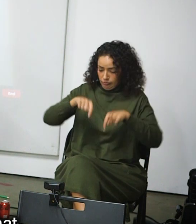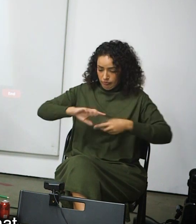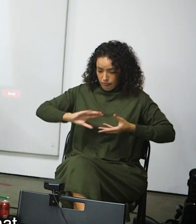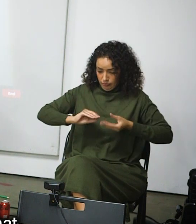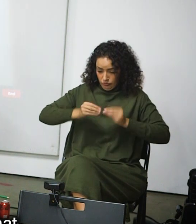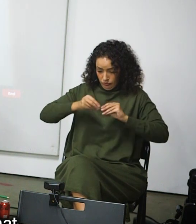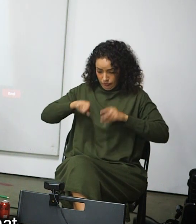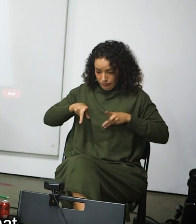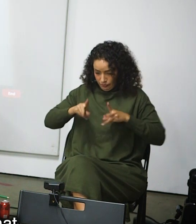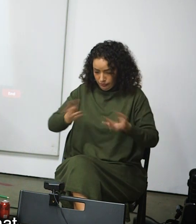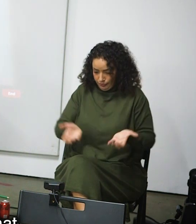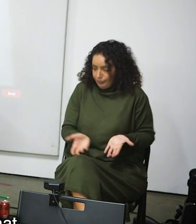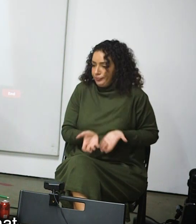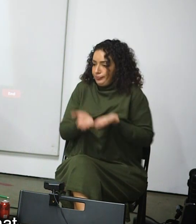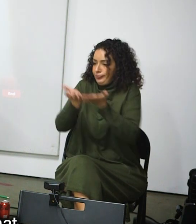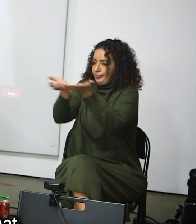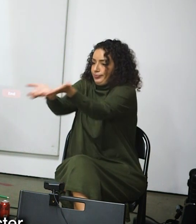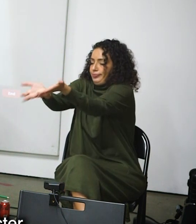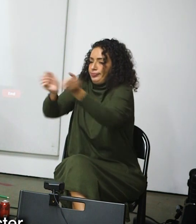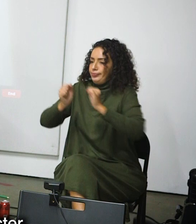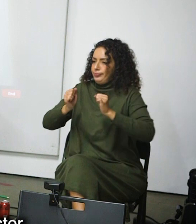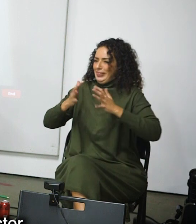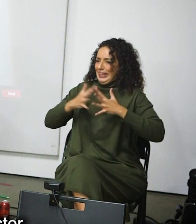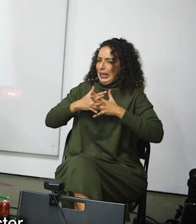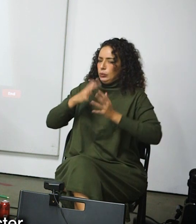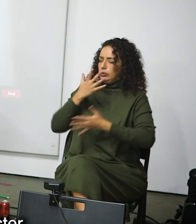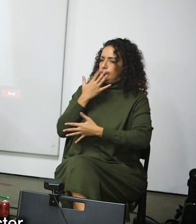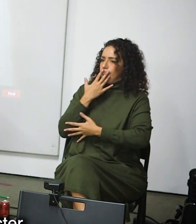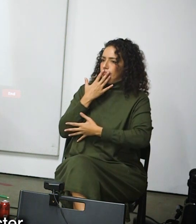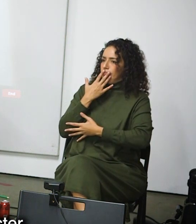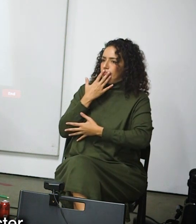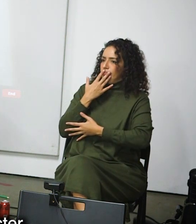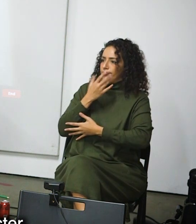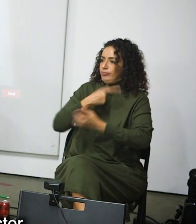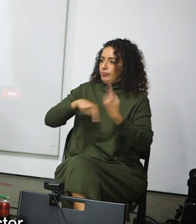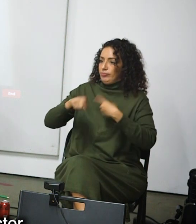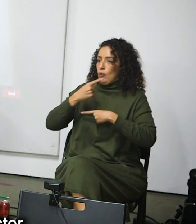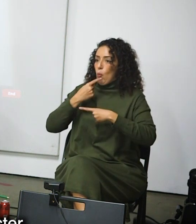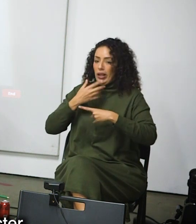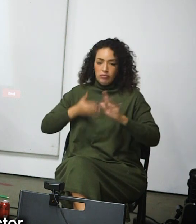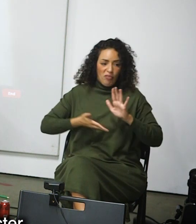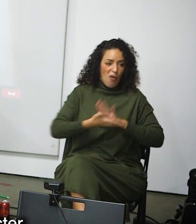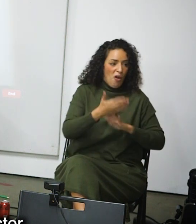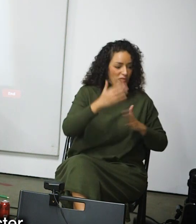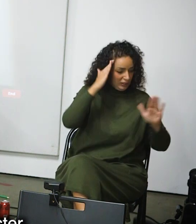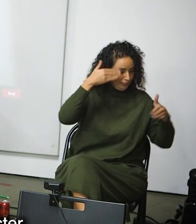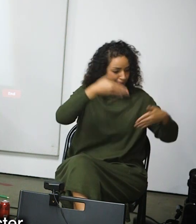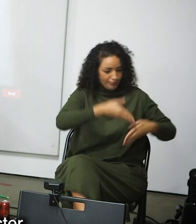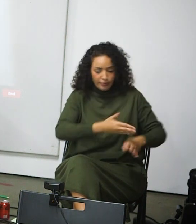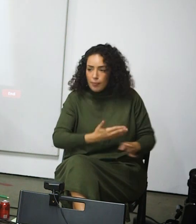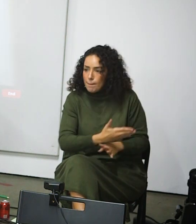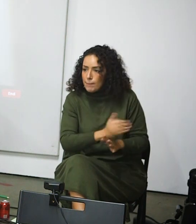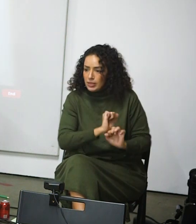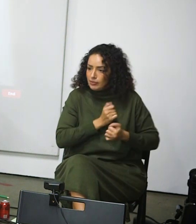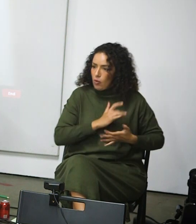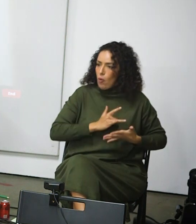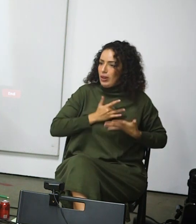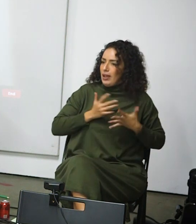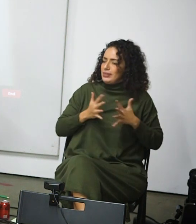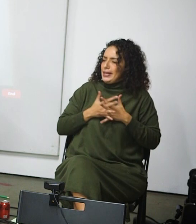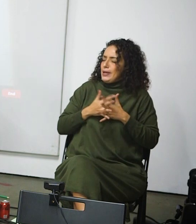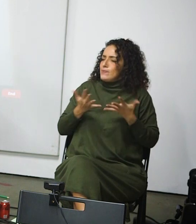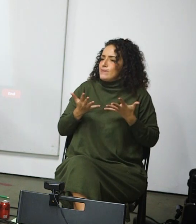that paradigm that we're all stuck in, and we're all running around on our little hamster wheels, and how do we step off?